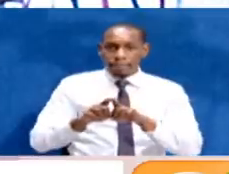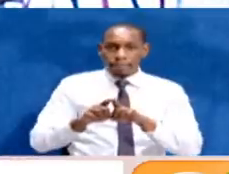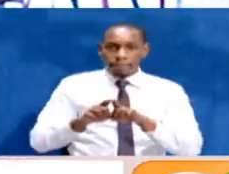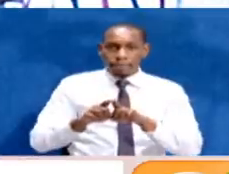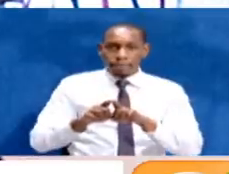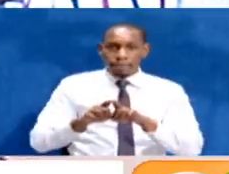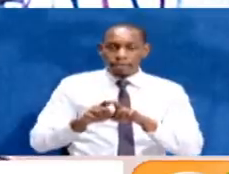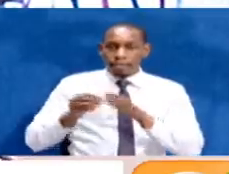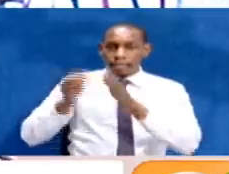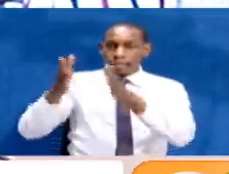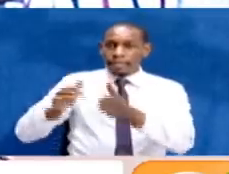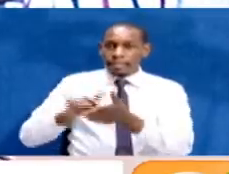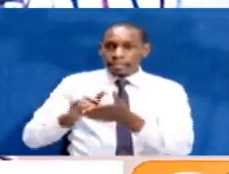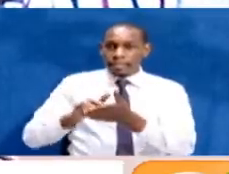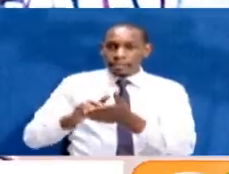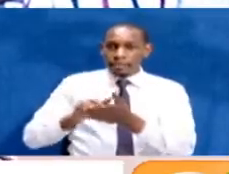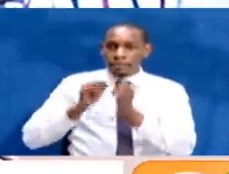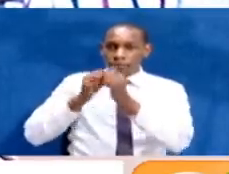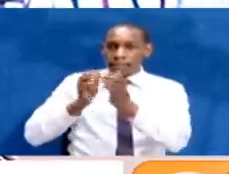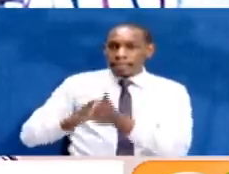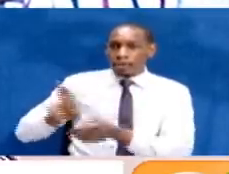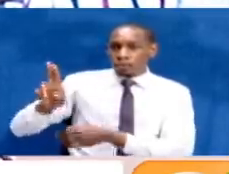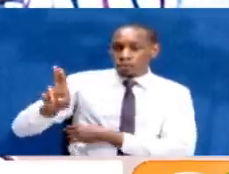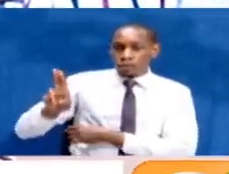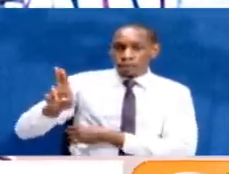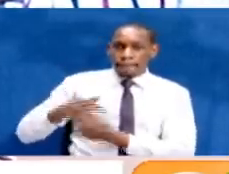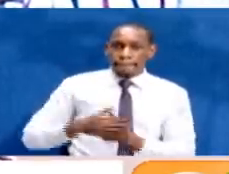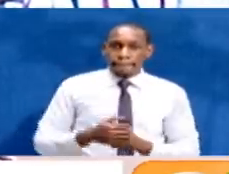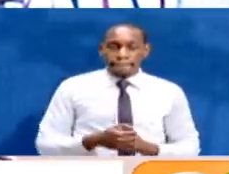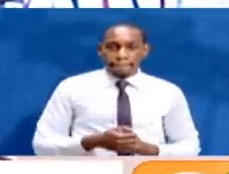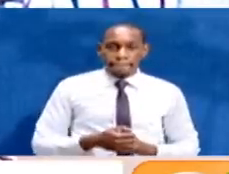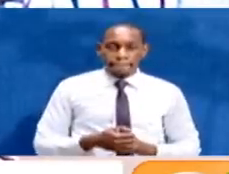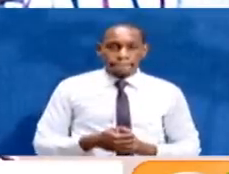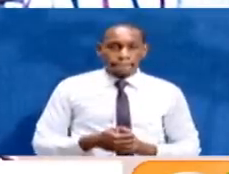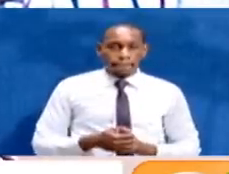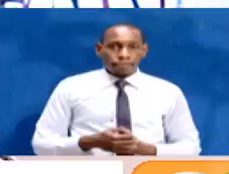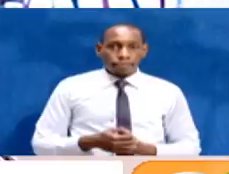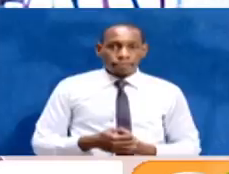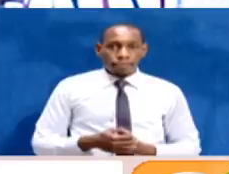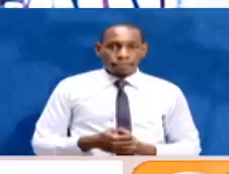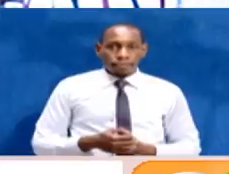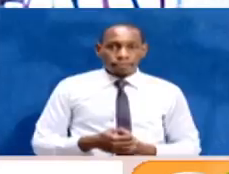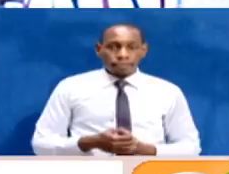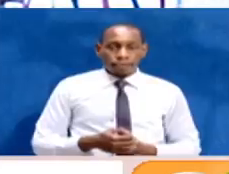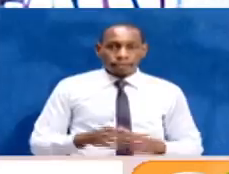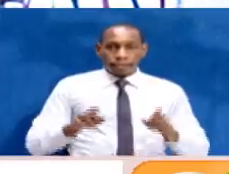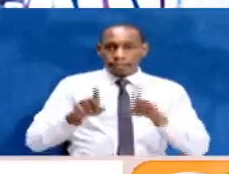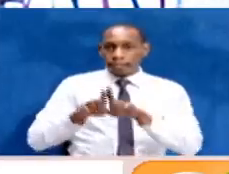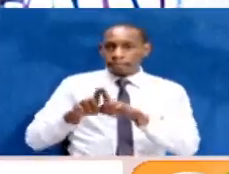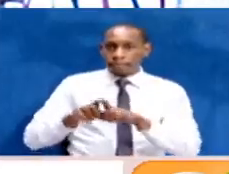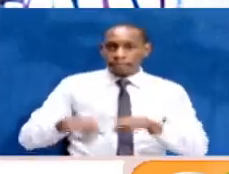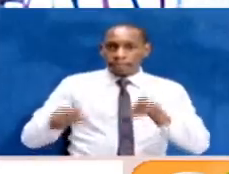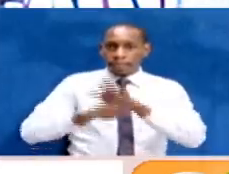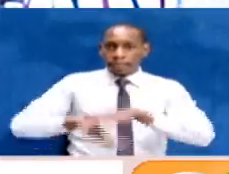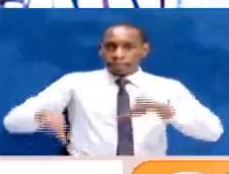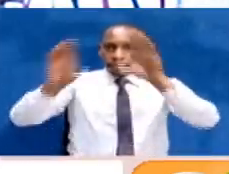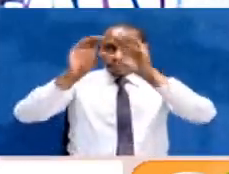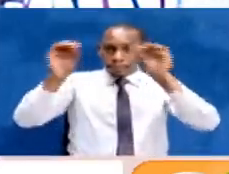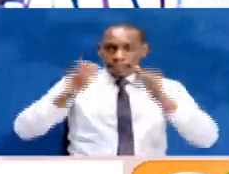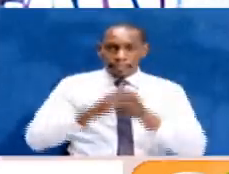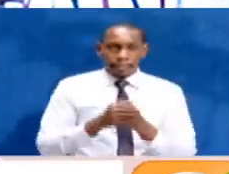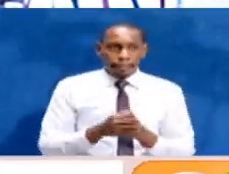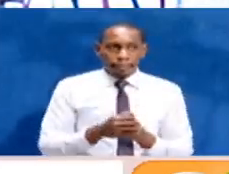all kinds of leaders that he put around himself and what's beginning to unravel over there, and then the deputy president's